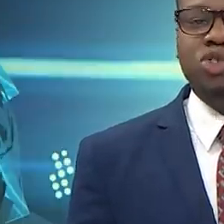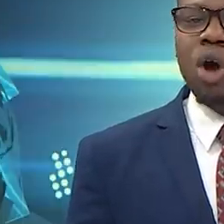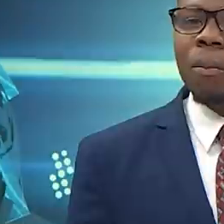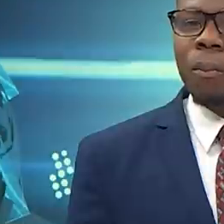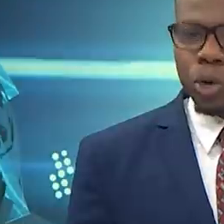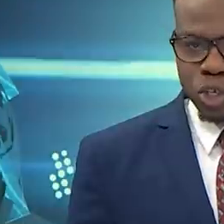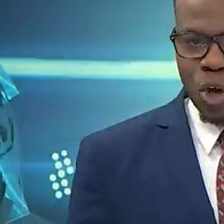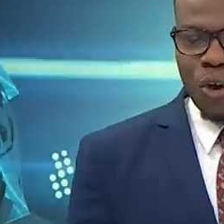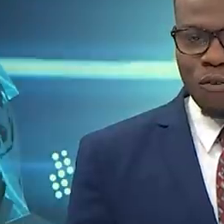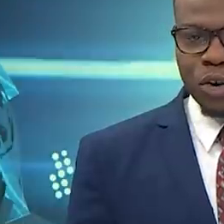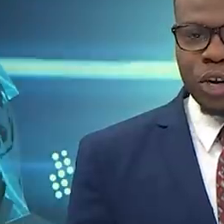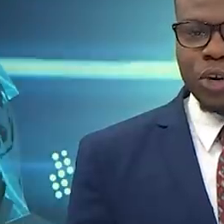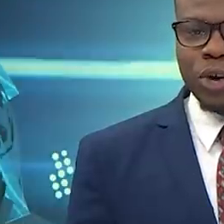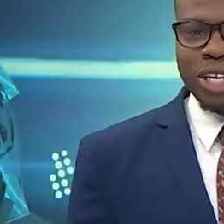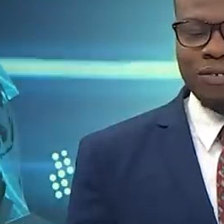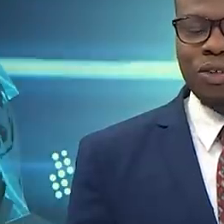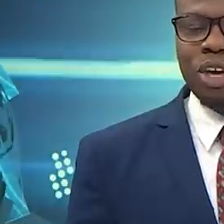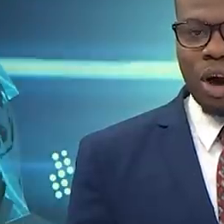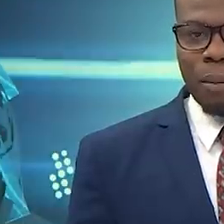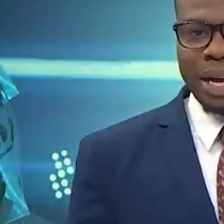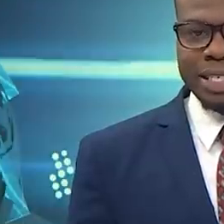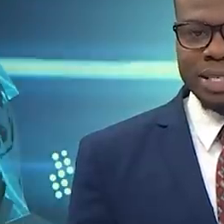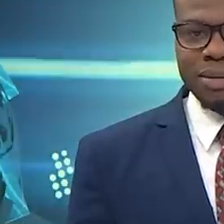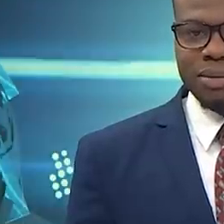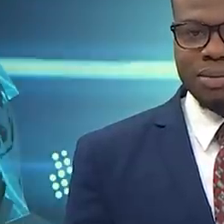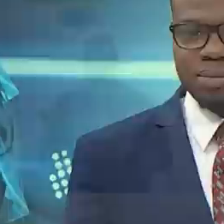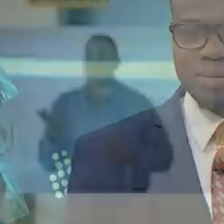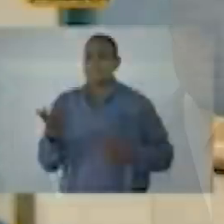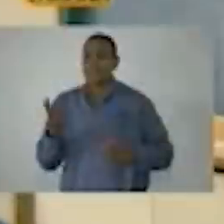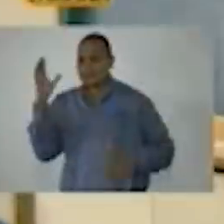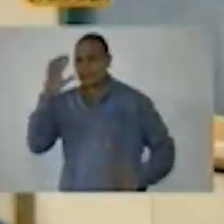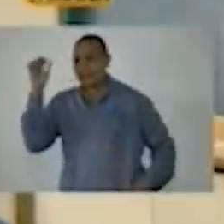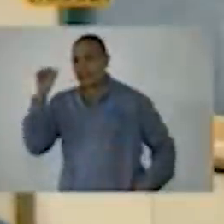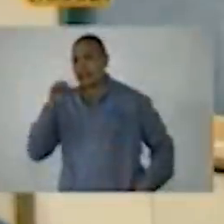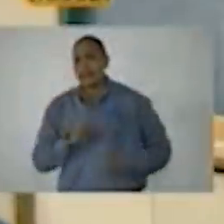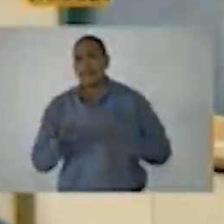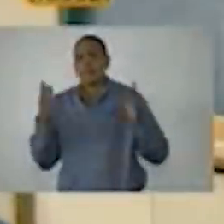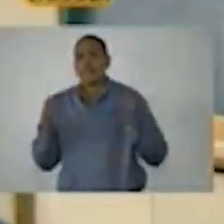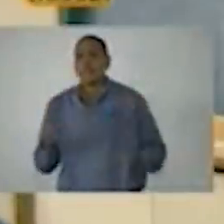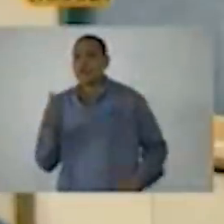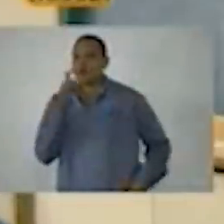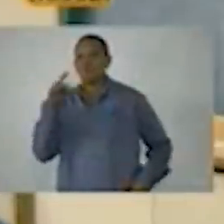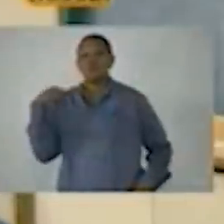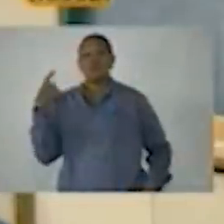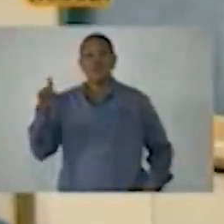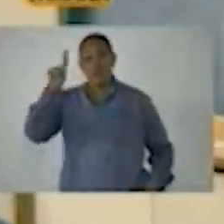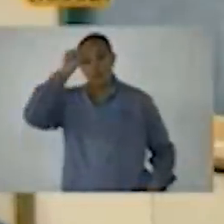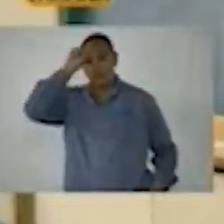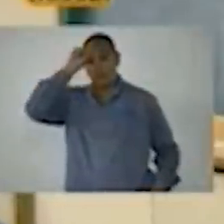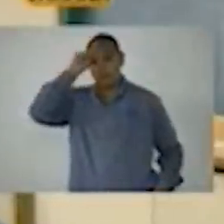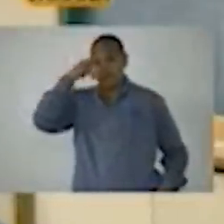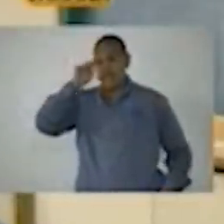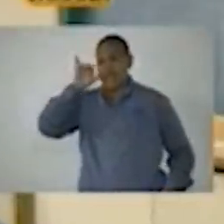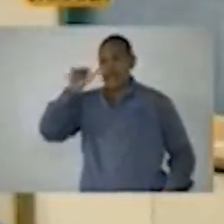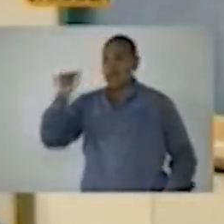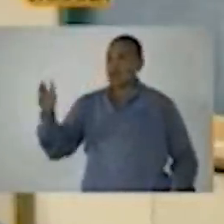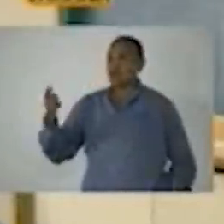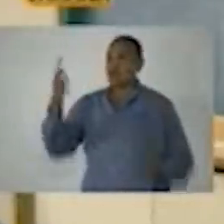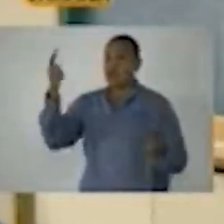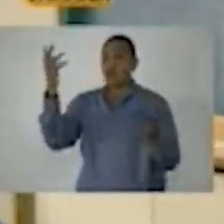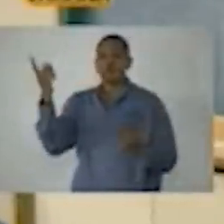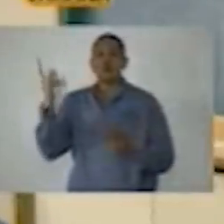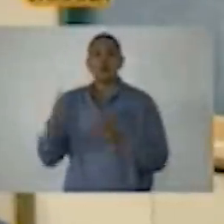been a strong push for an alternative to the incumbent. Kenya nominated a candidate and